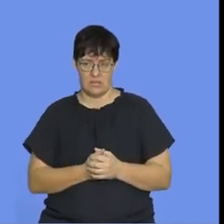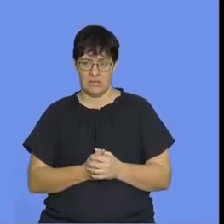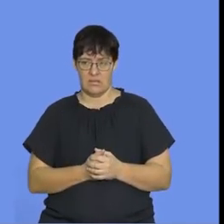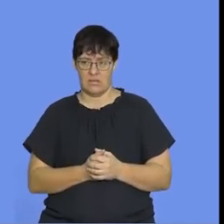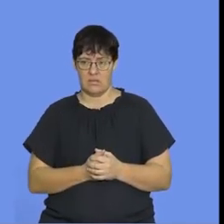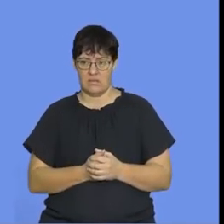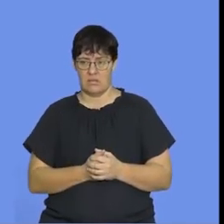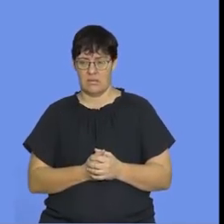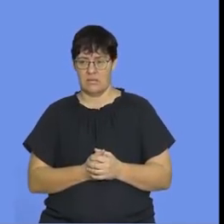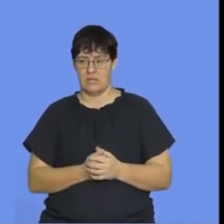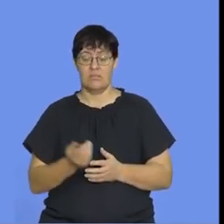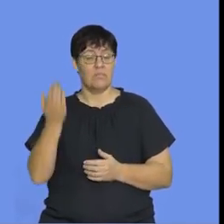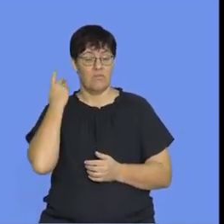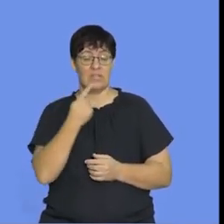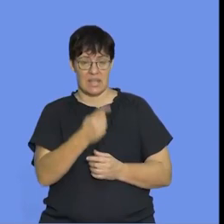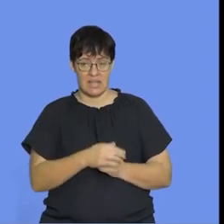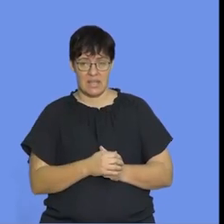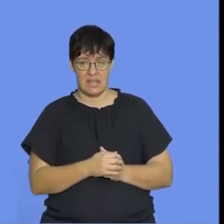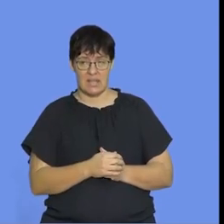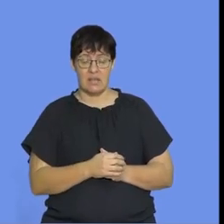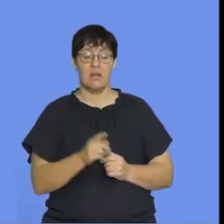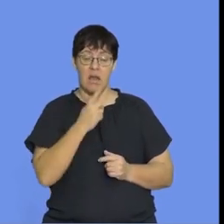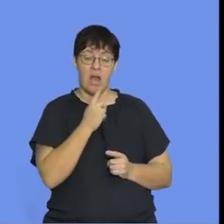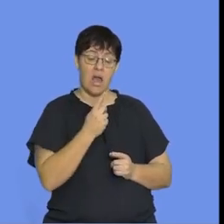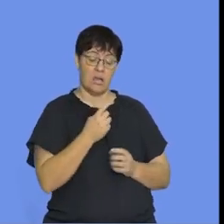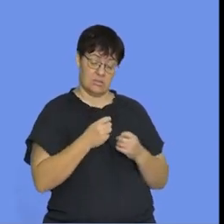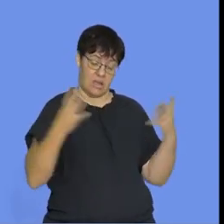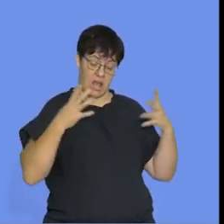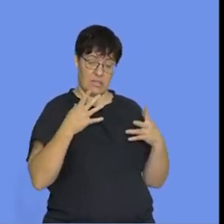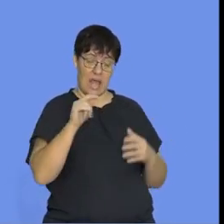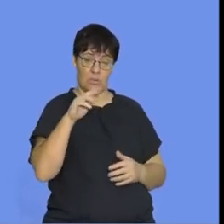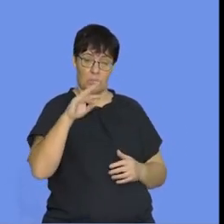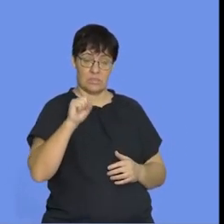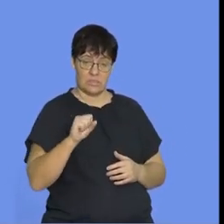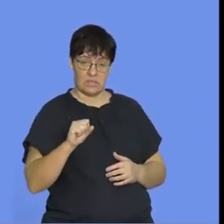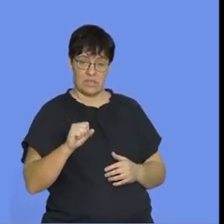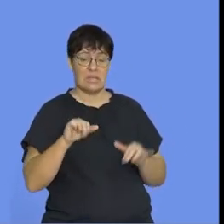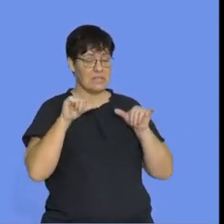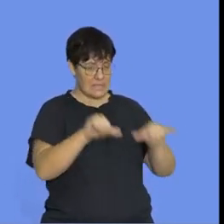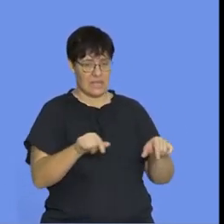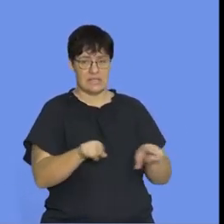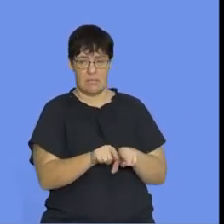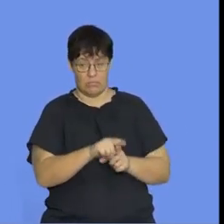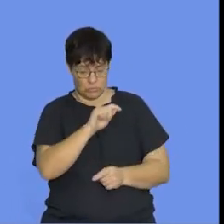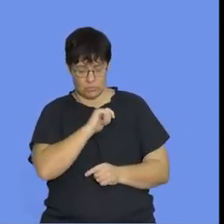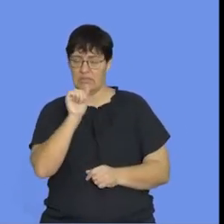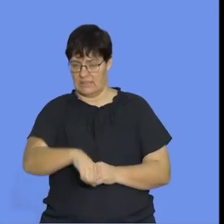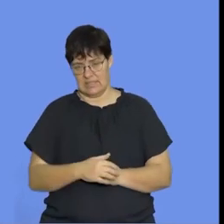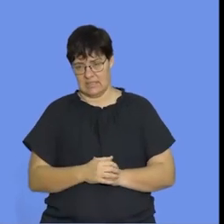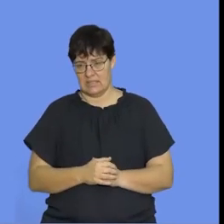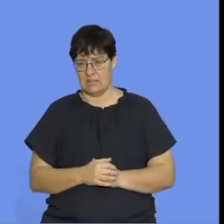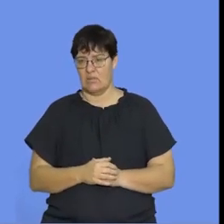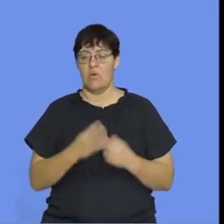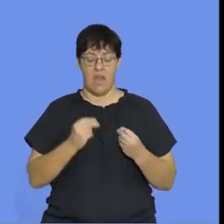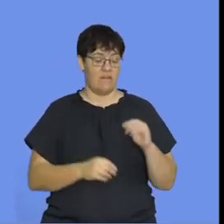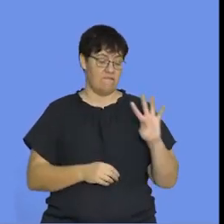that statement, it says if the initial number of atoms does remain the same. Is that true? Yes. On the left, we've got 4